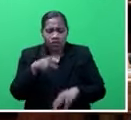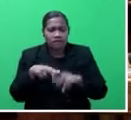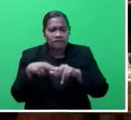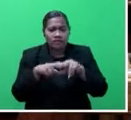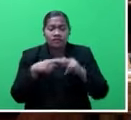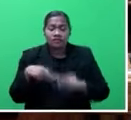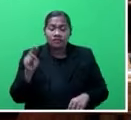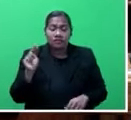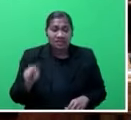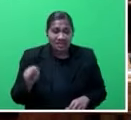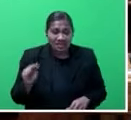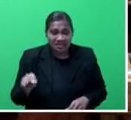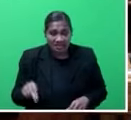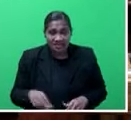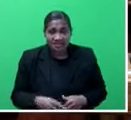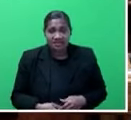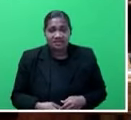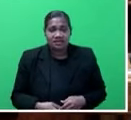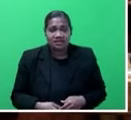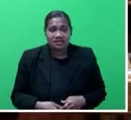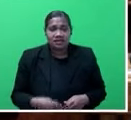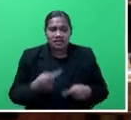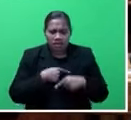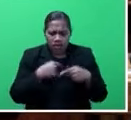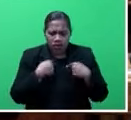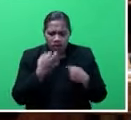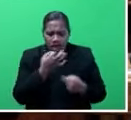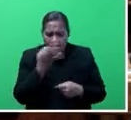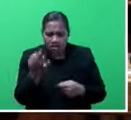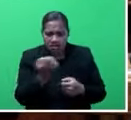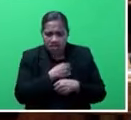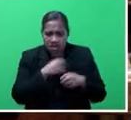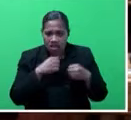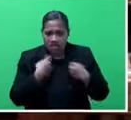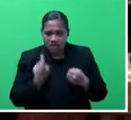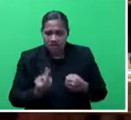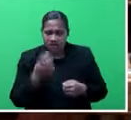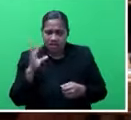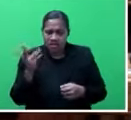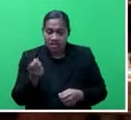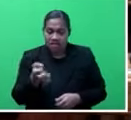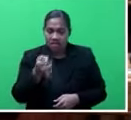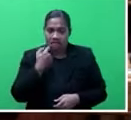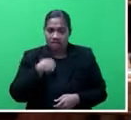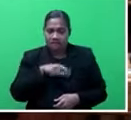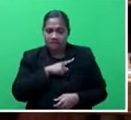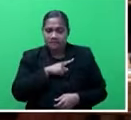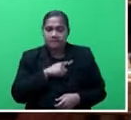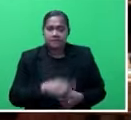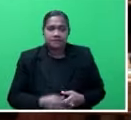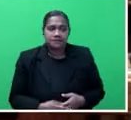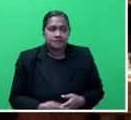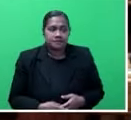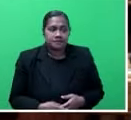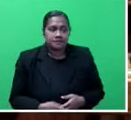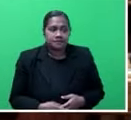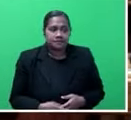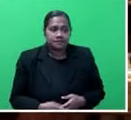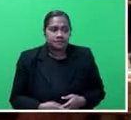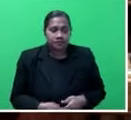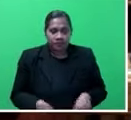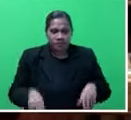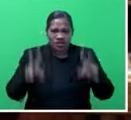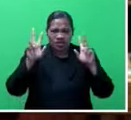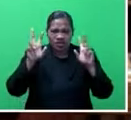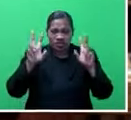this. And we ask ourselves, they ask us, quoting the Honorable Minister,